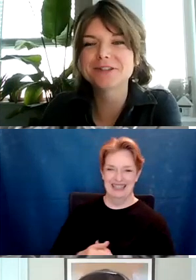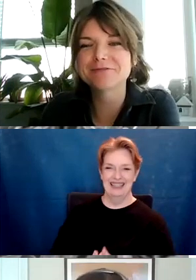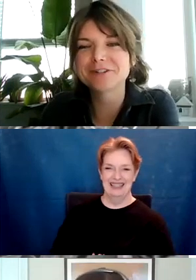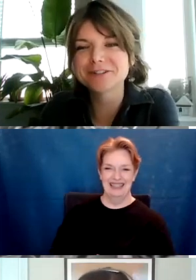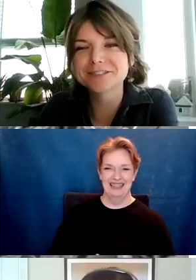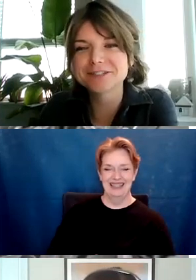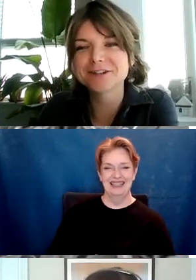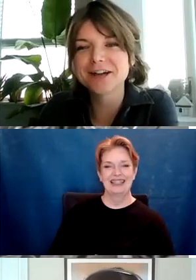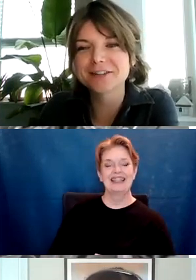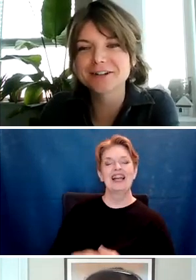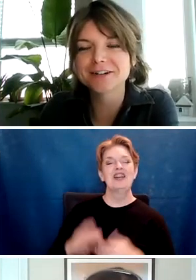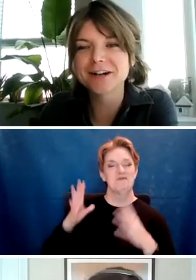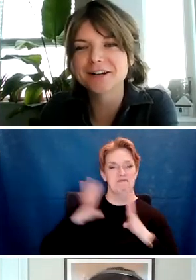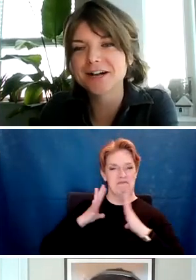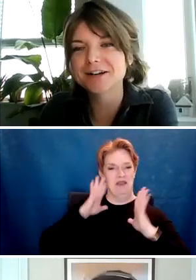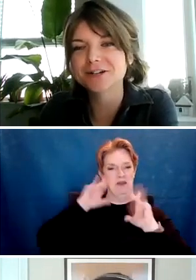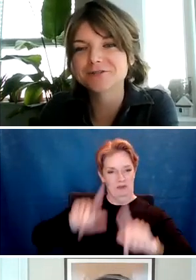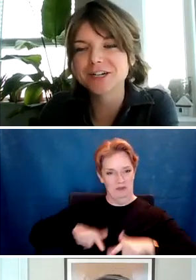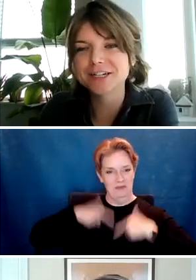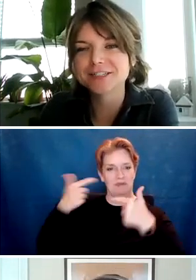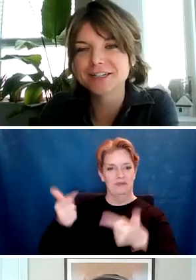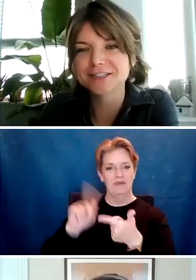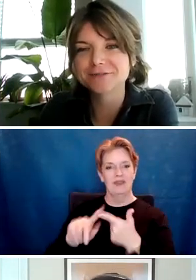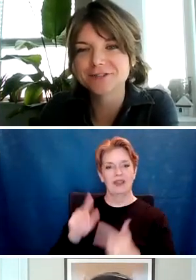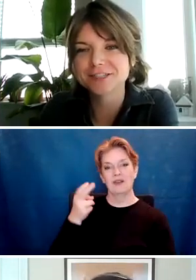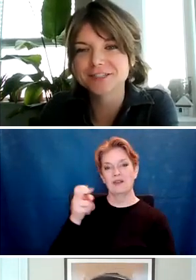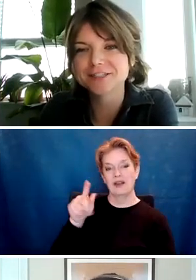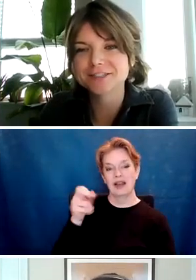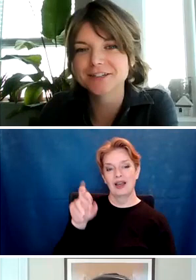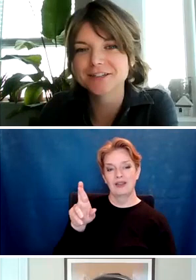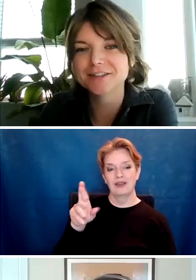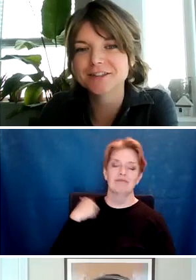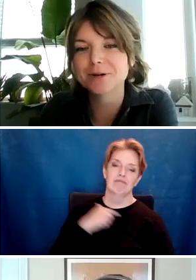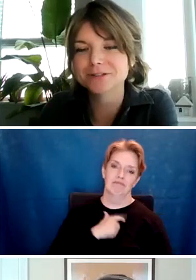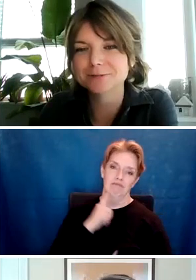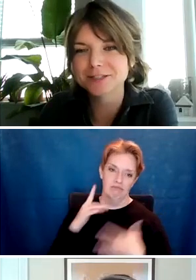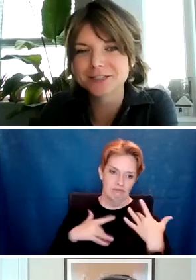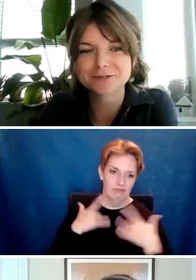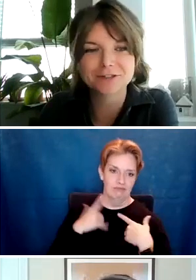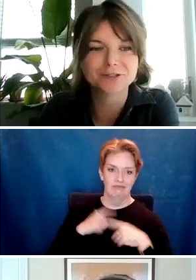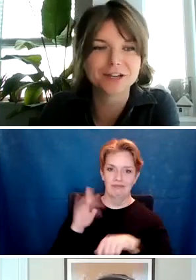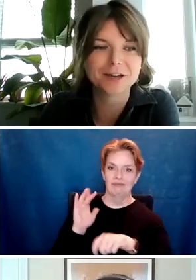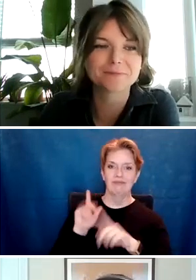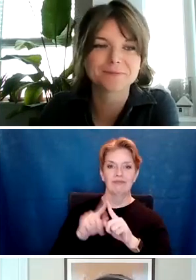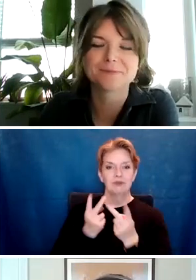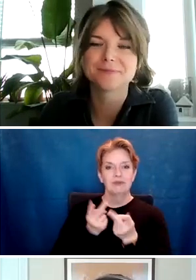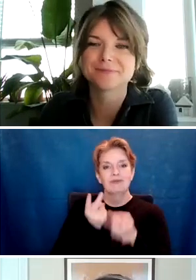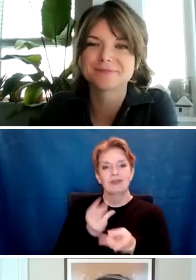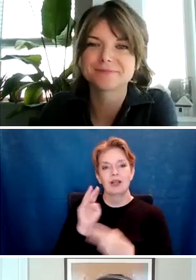So without further ado, Heather, we are very excited to visit the Melrose Plantation with you